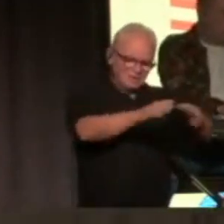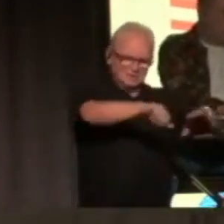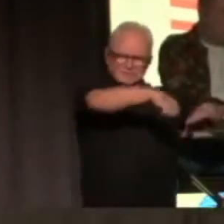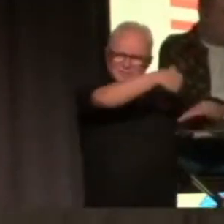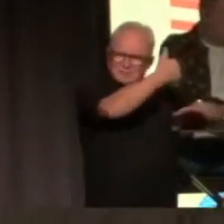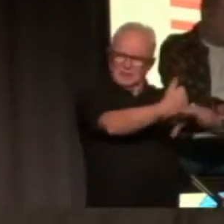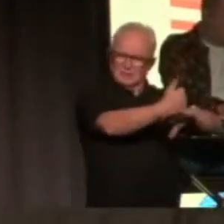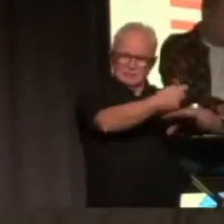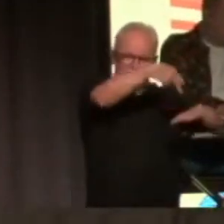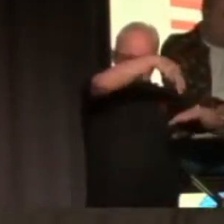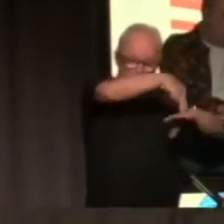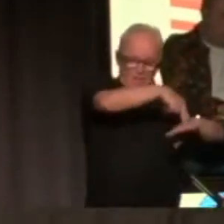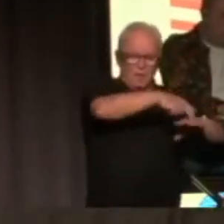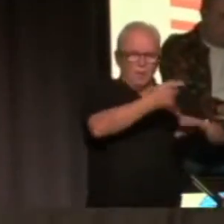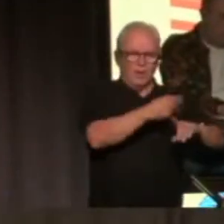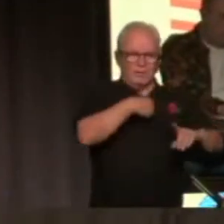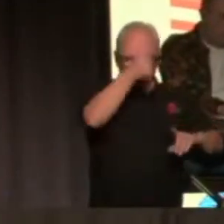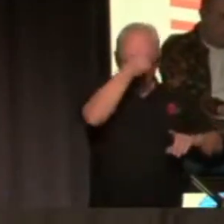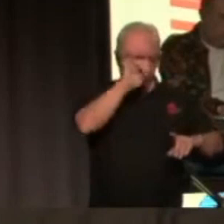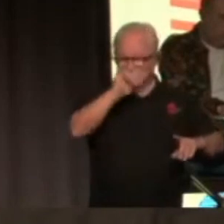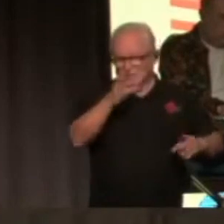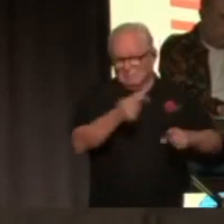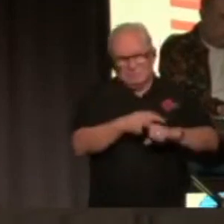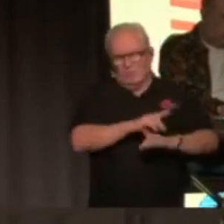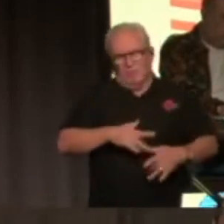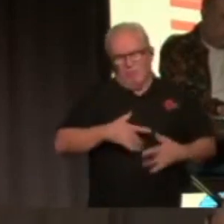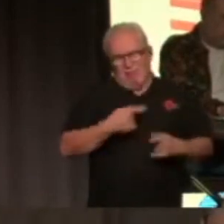what I know? Even though I don't feel like it.